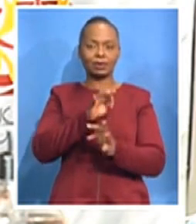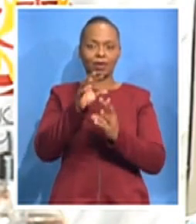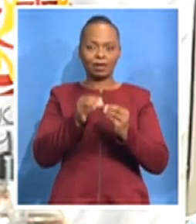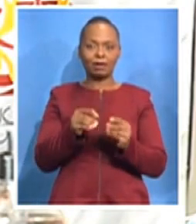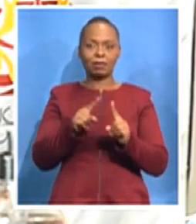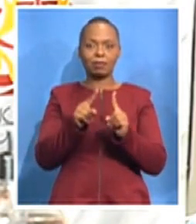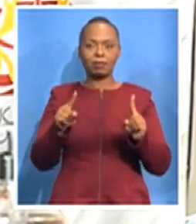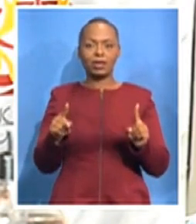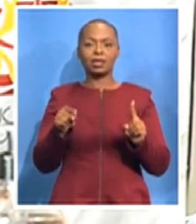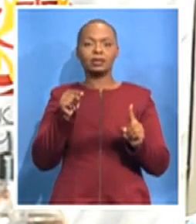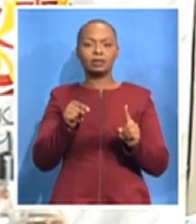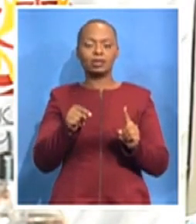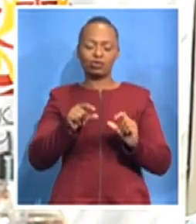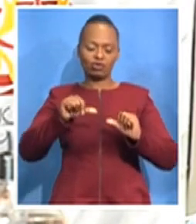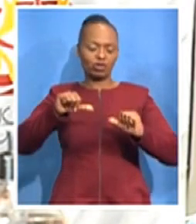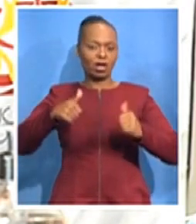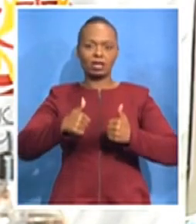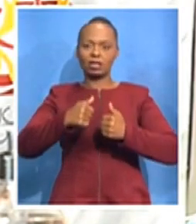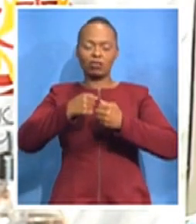that we have identified.